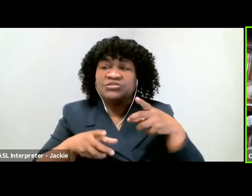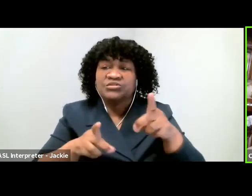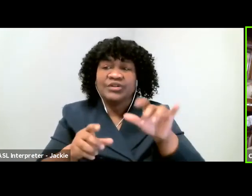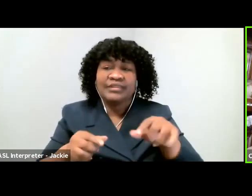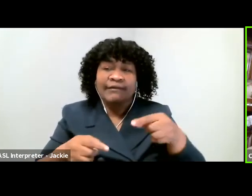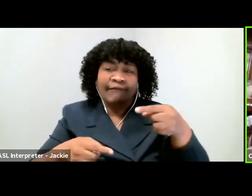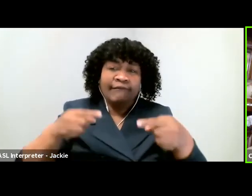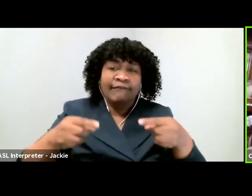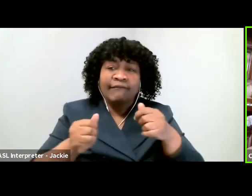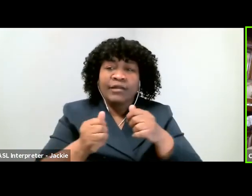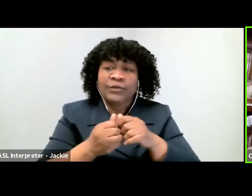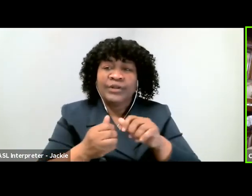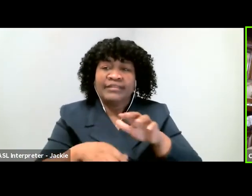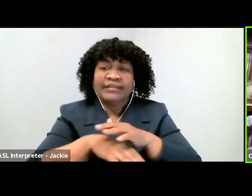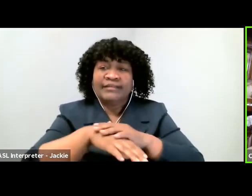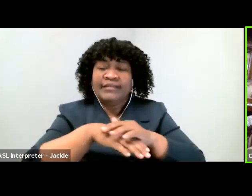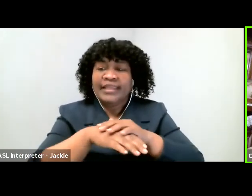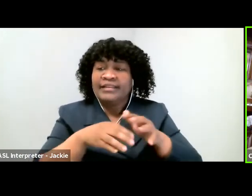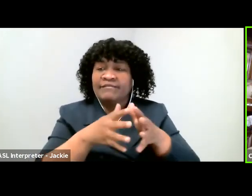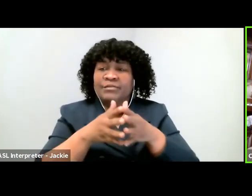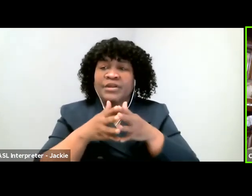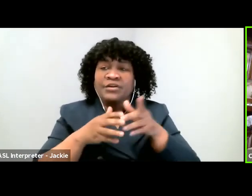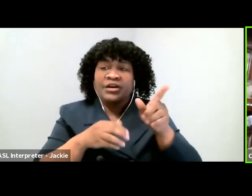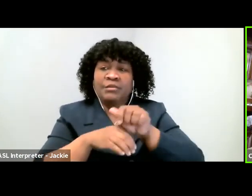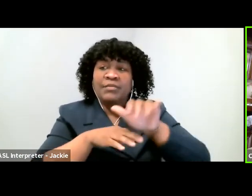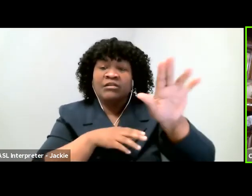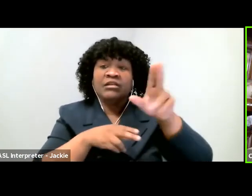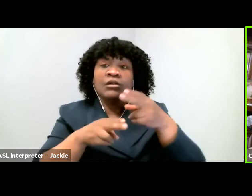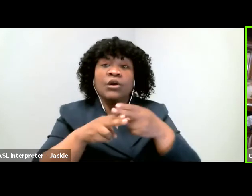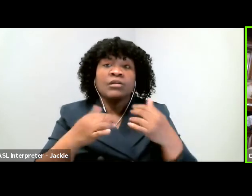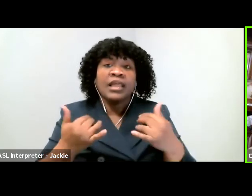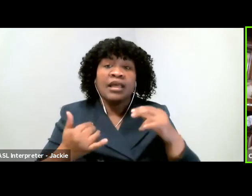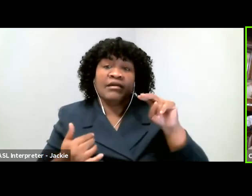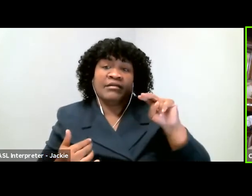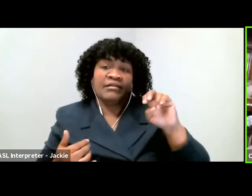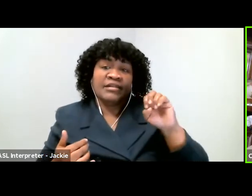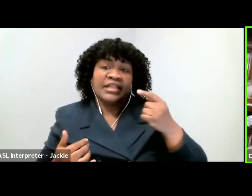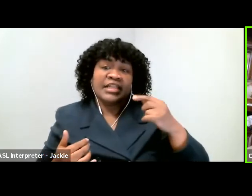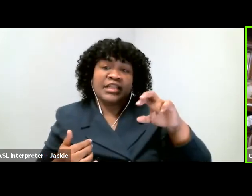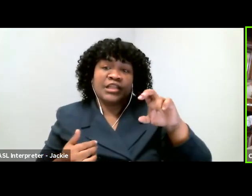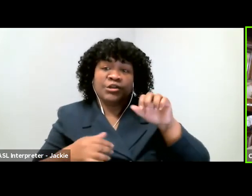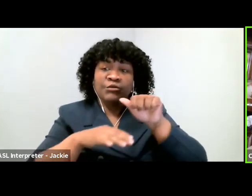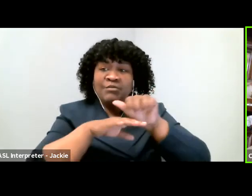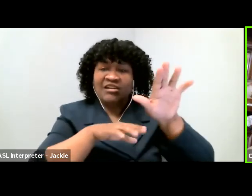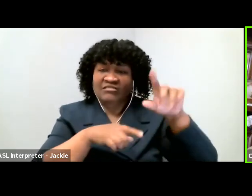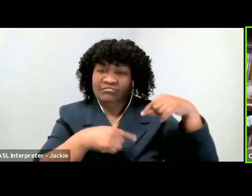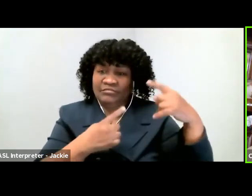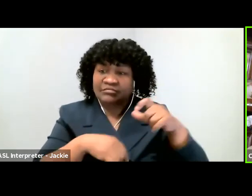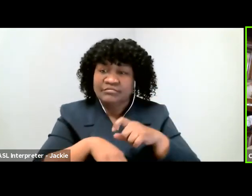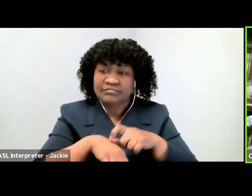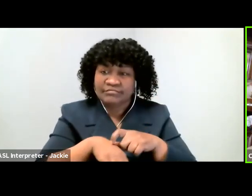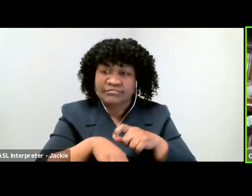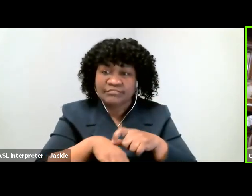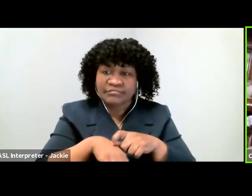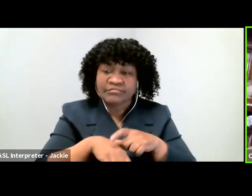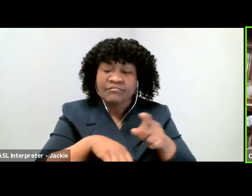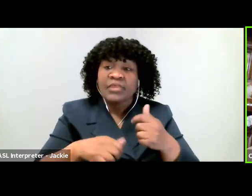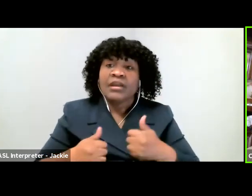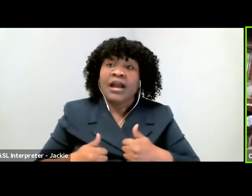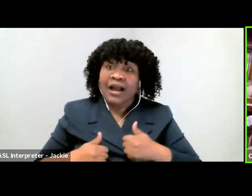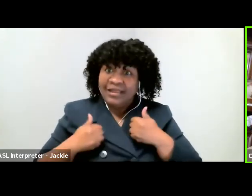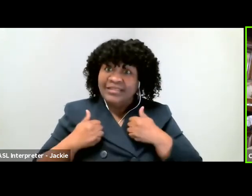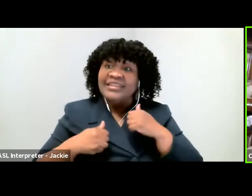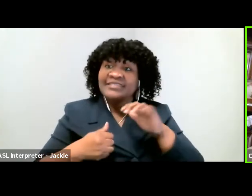with Native Americans on the mountain ridge that has been called Negro Mountain since that time. I lived in